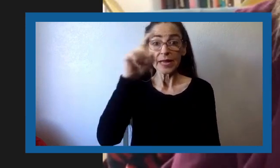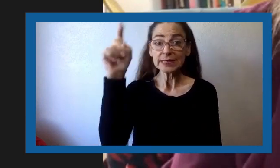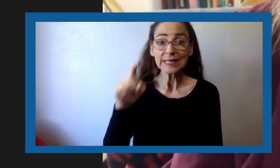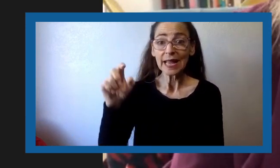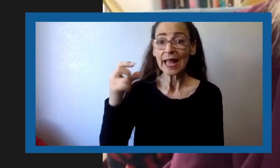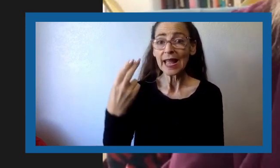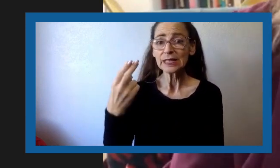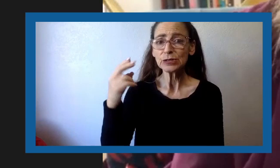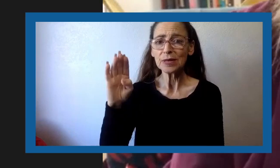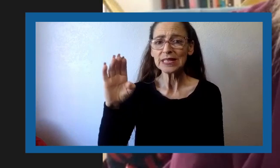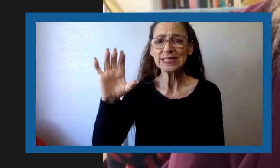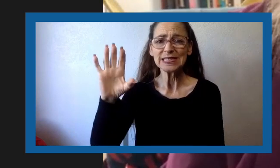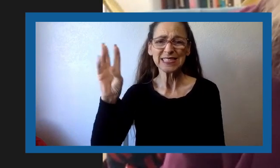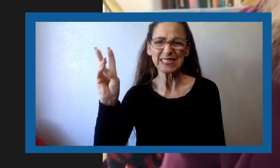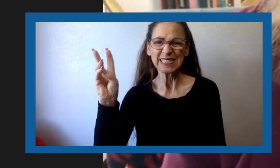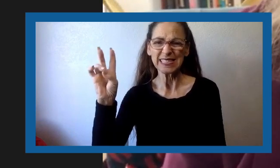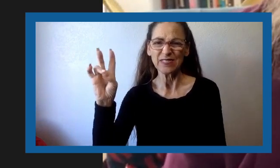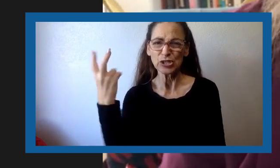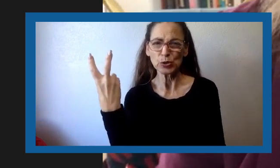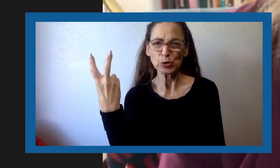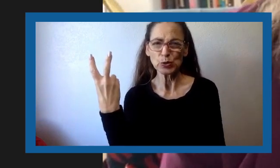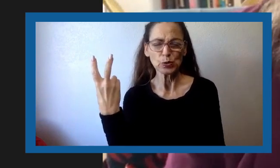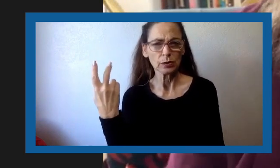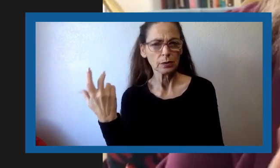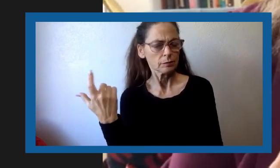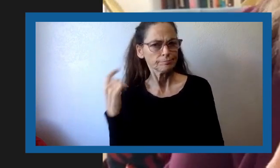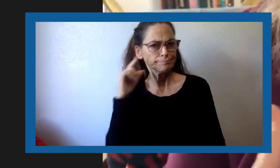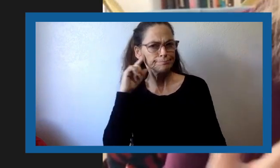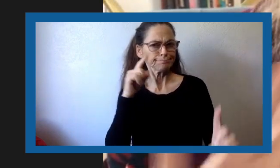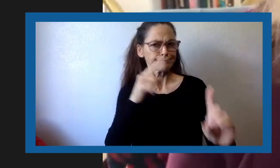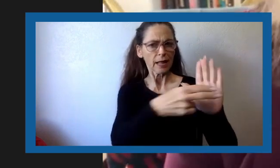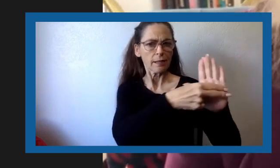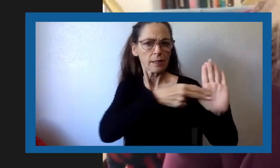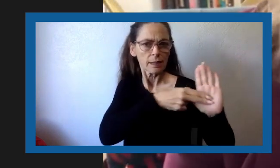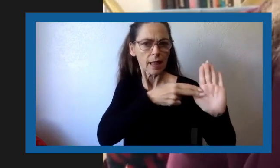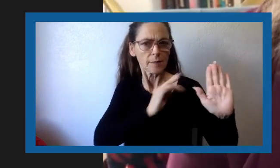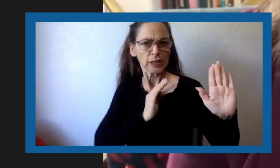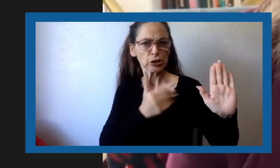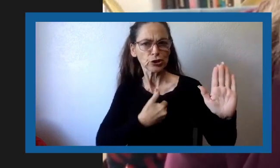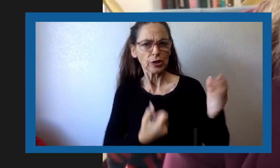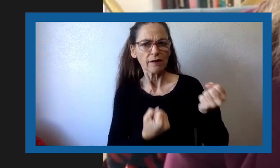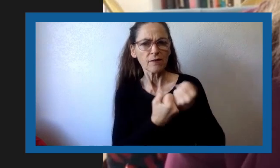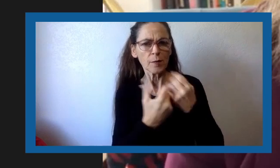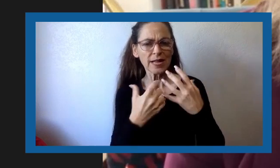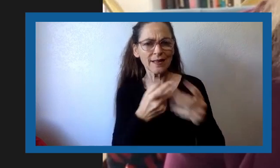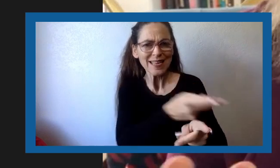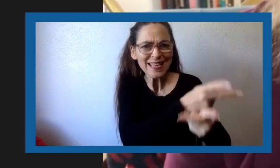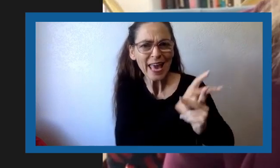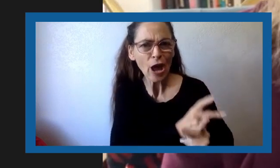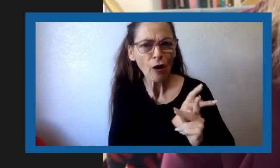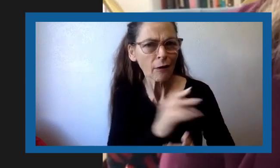HB 672, which aims to label gender-affirming care